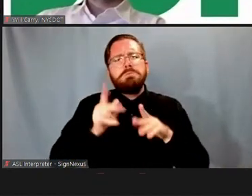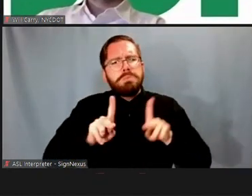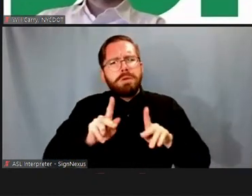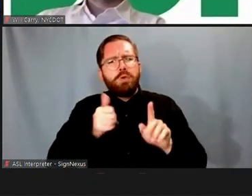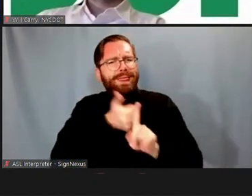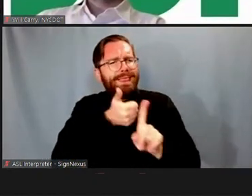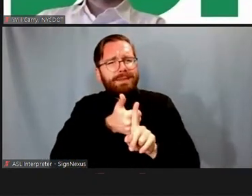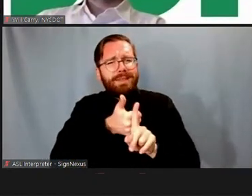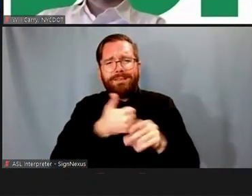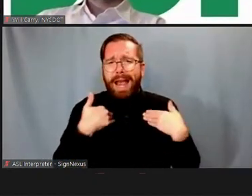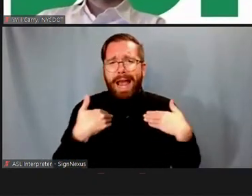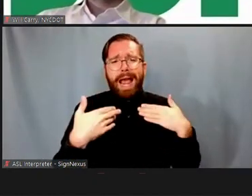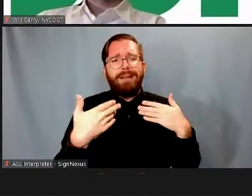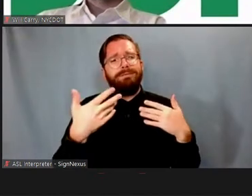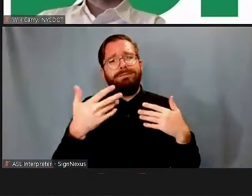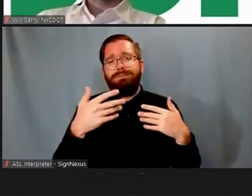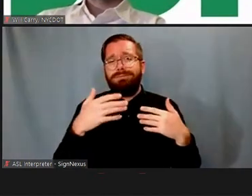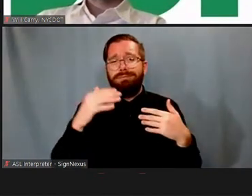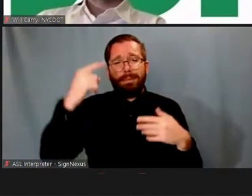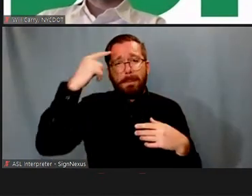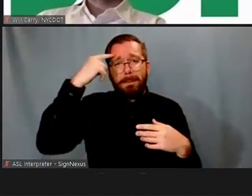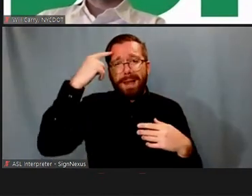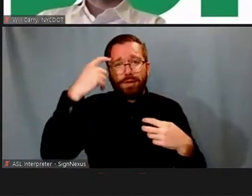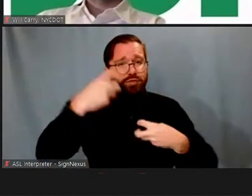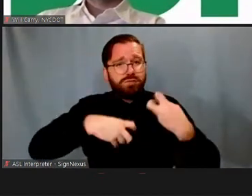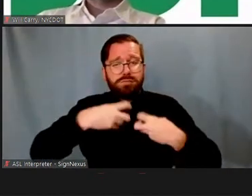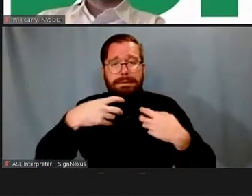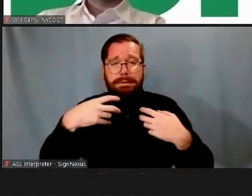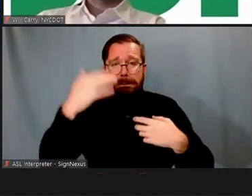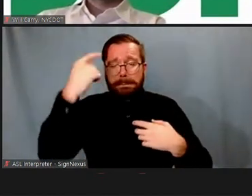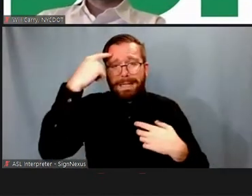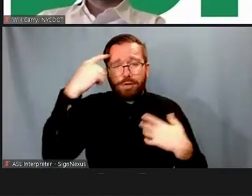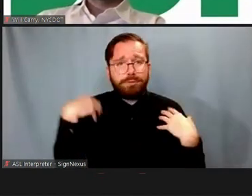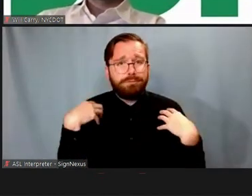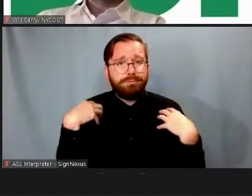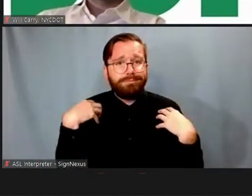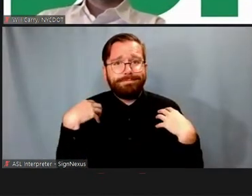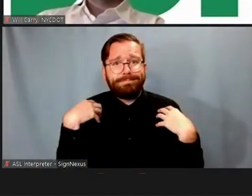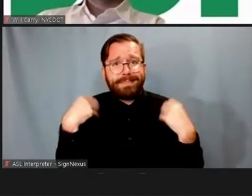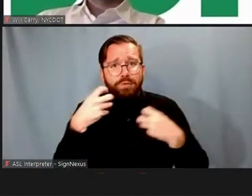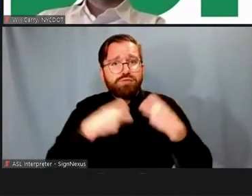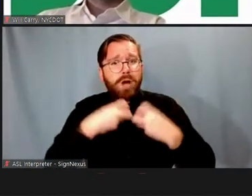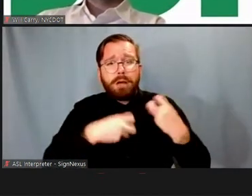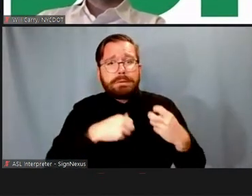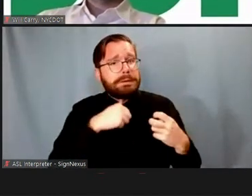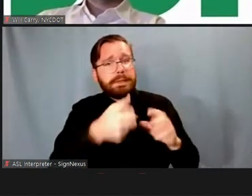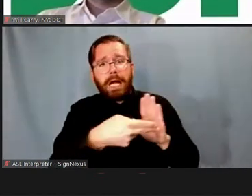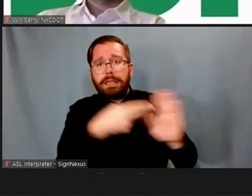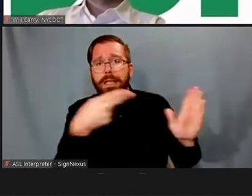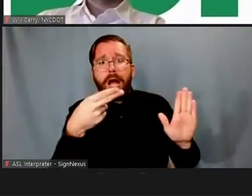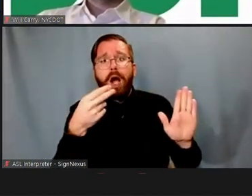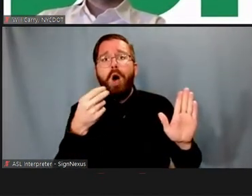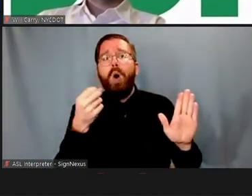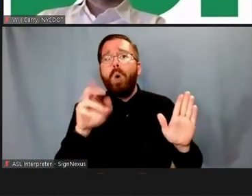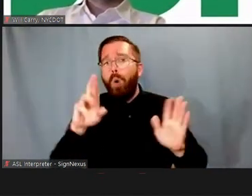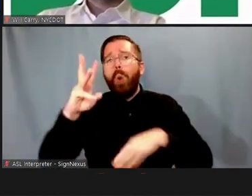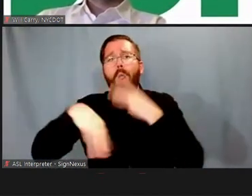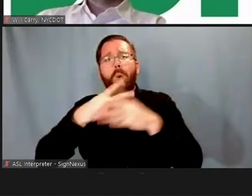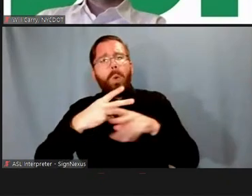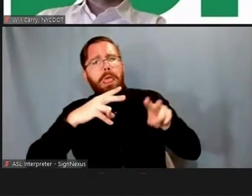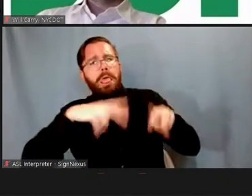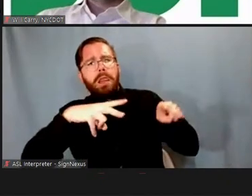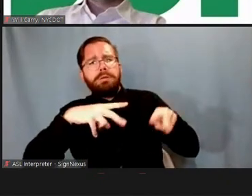illness or don't have mental illnesses the world's acting like they're crazy um